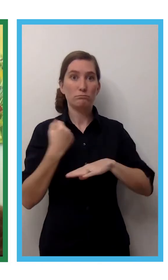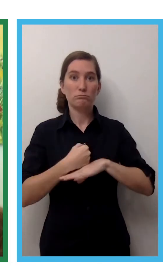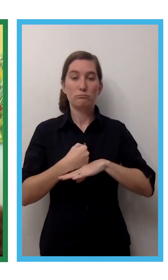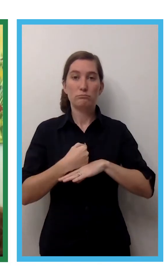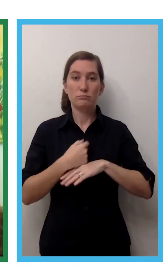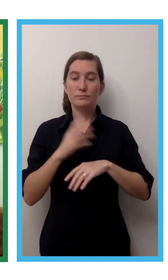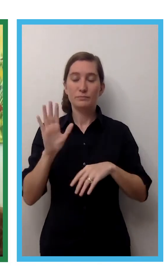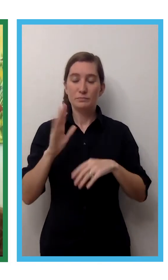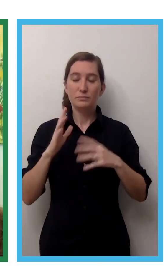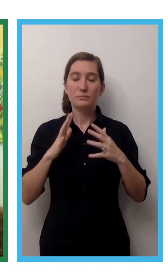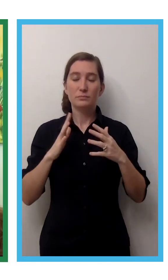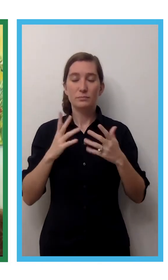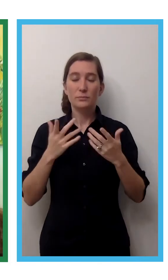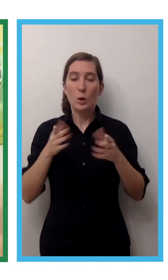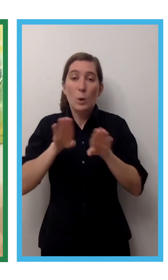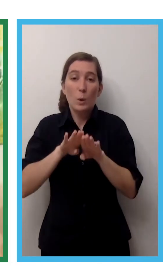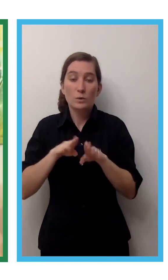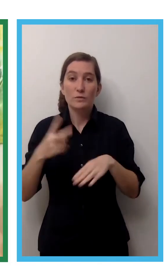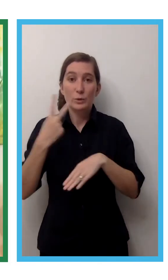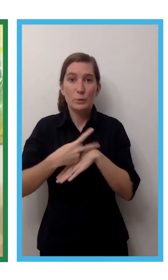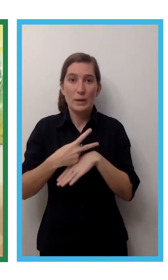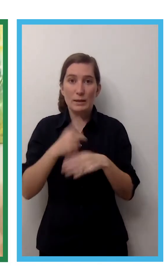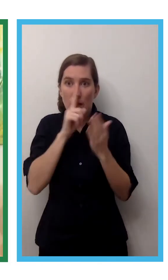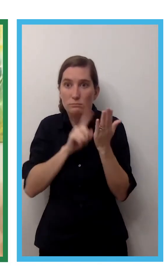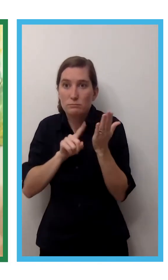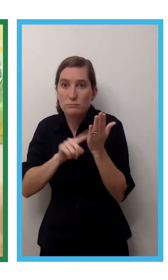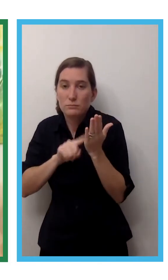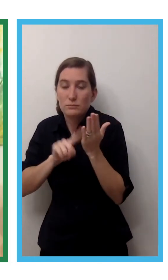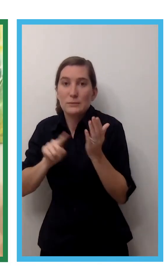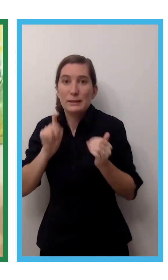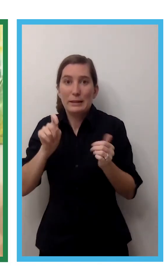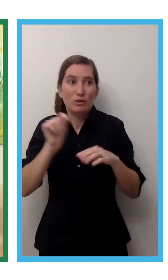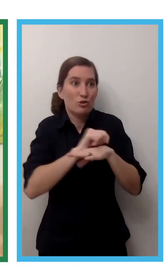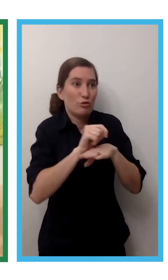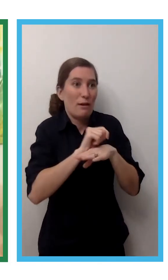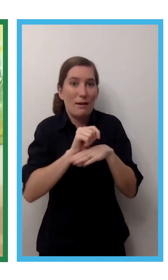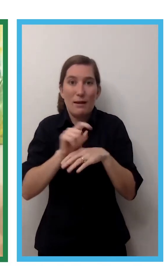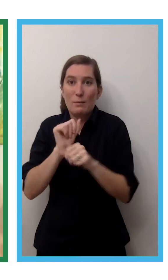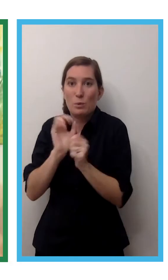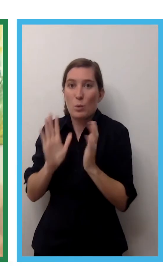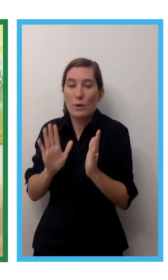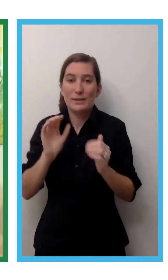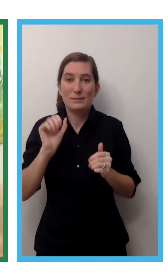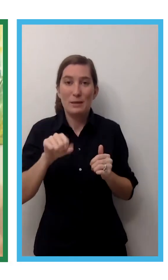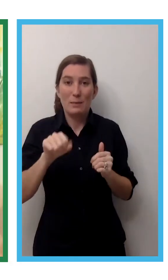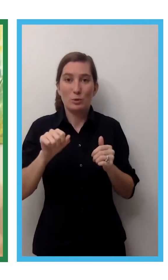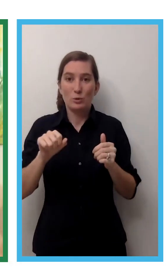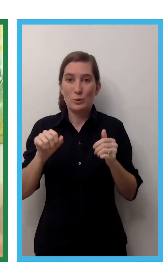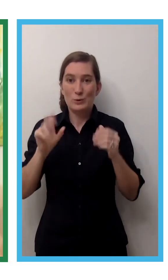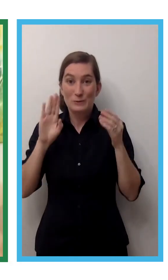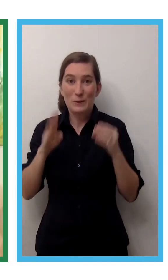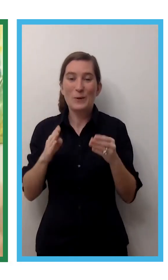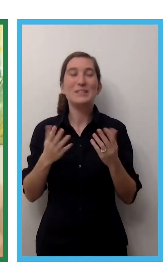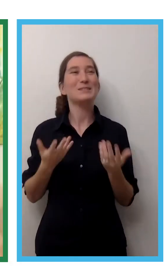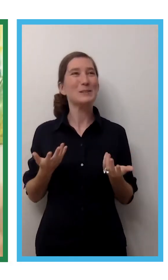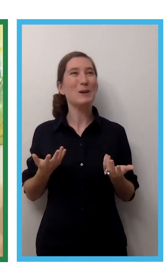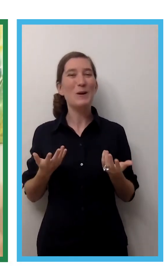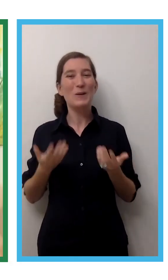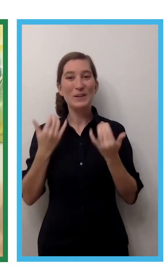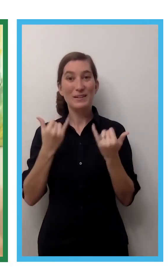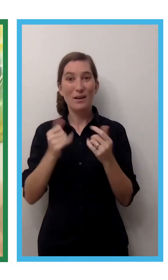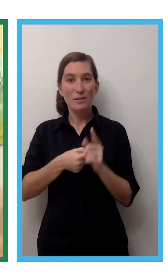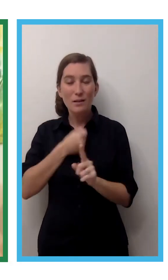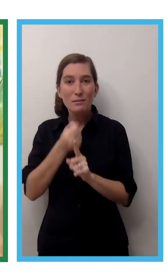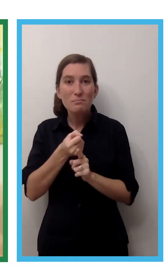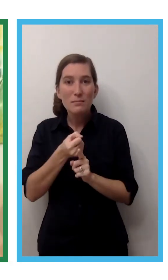really is having an impact, and it really does help, people who are interested in knowing. It's